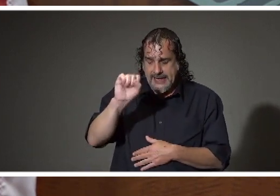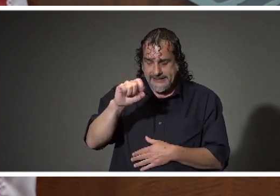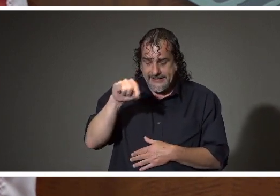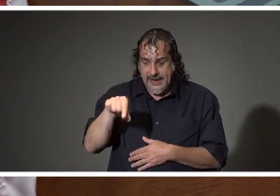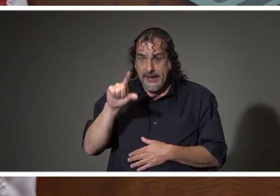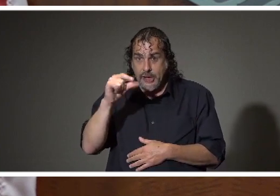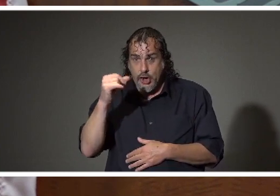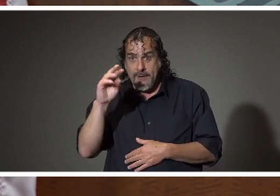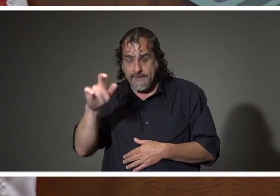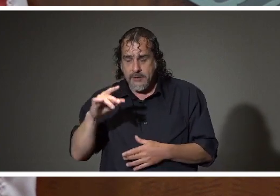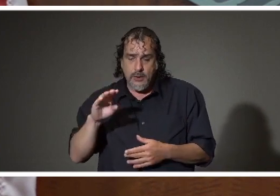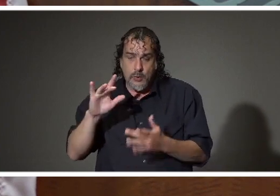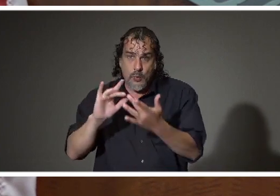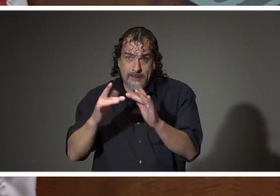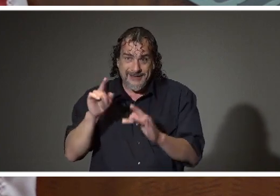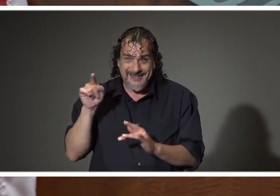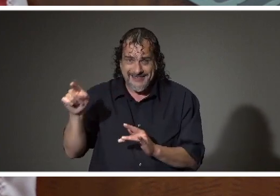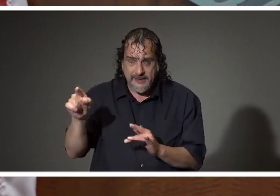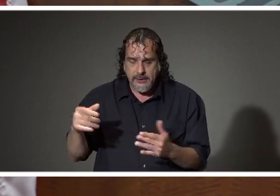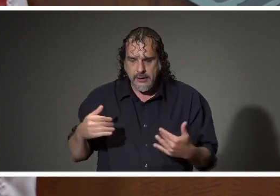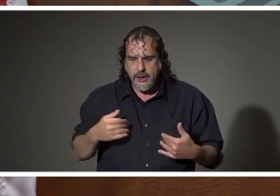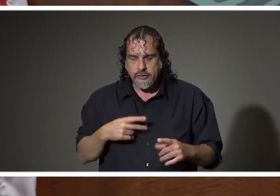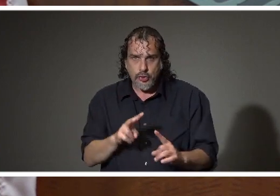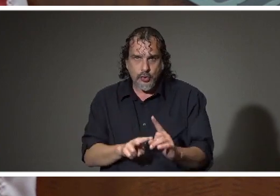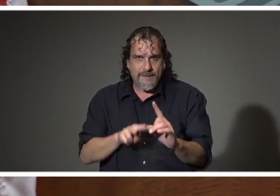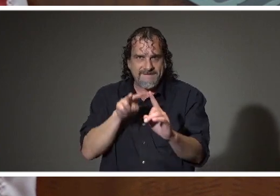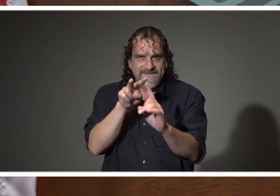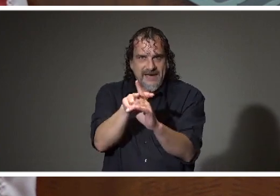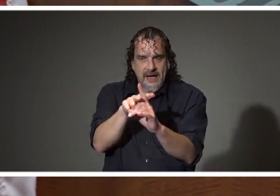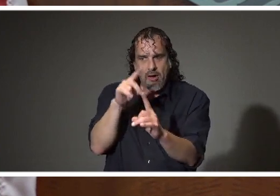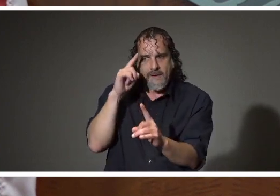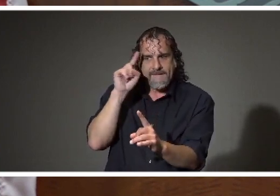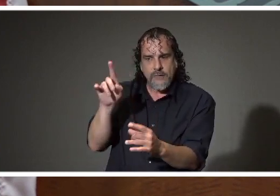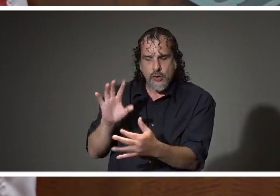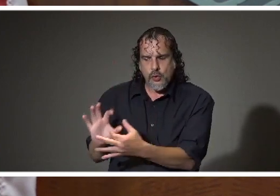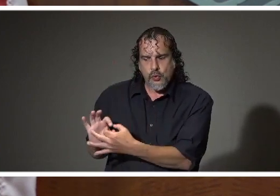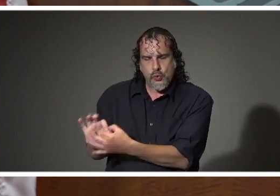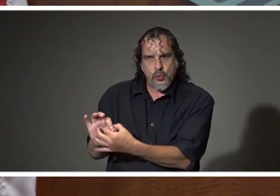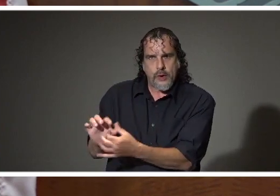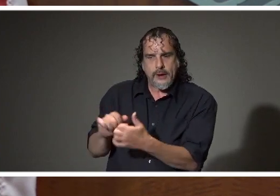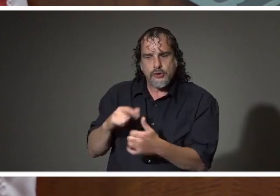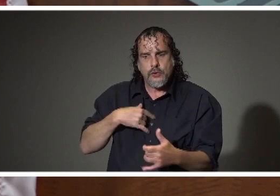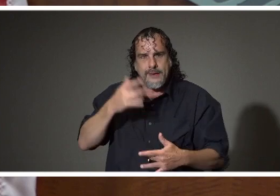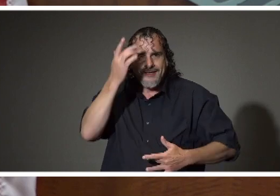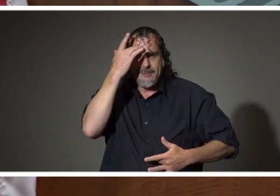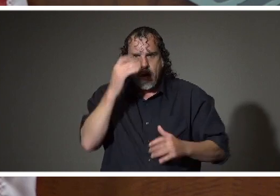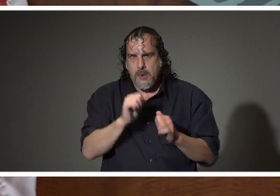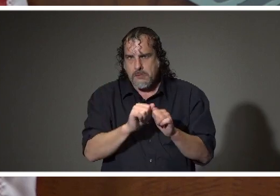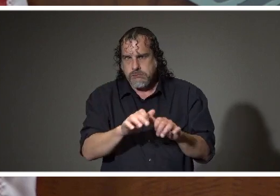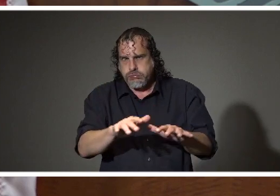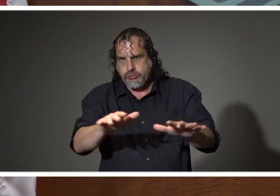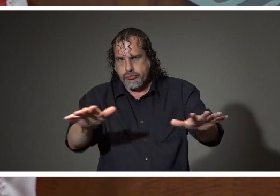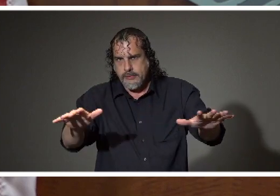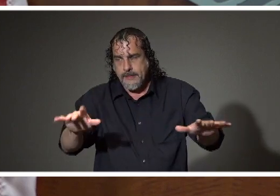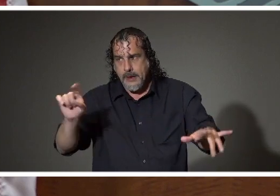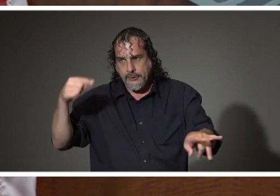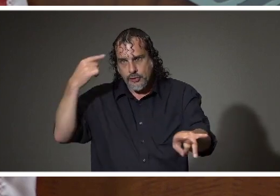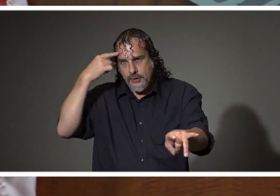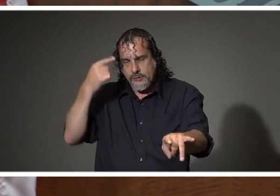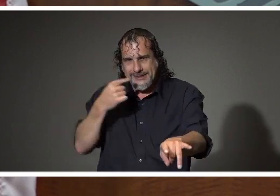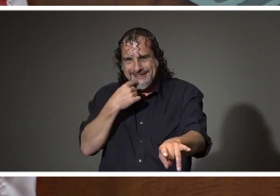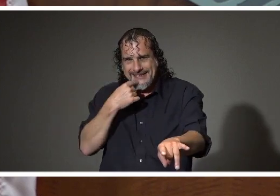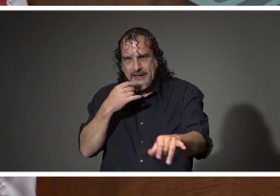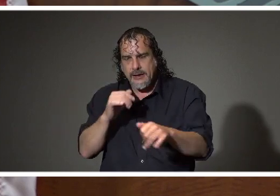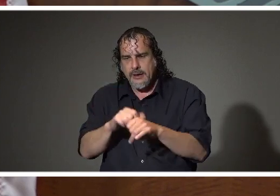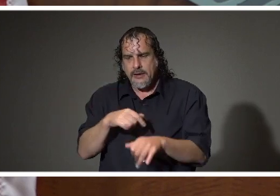to file for the benefits that are due to those that, as Governor Reeves described, as